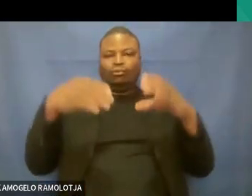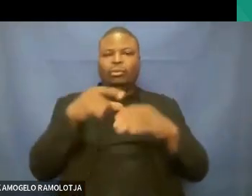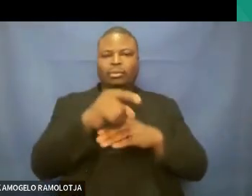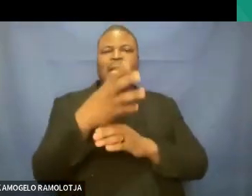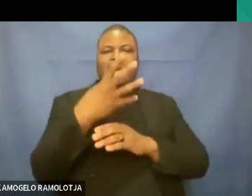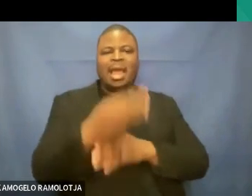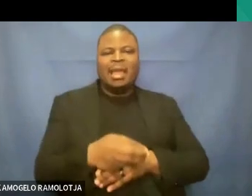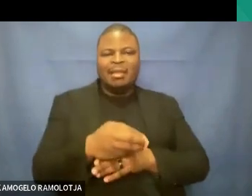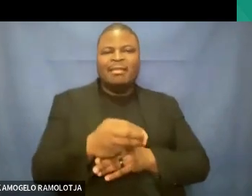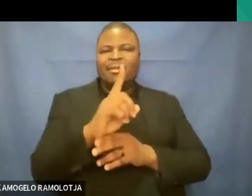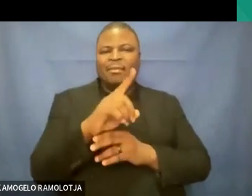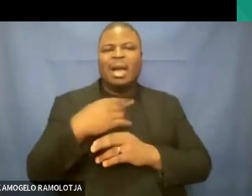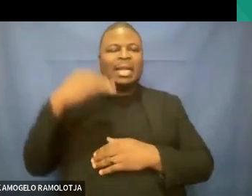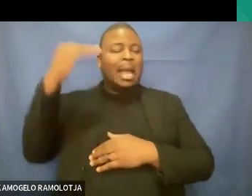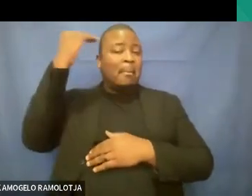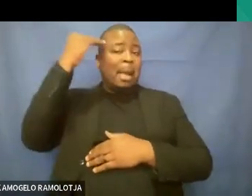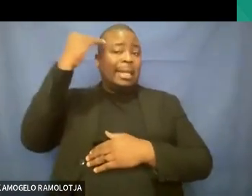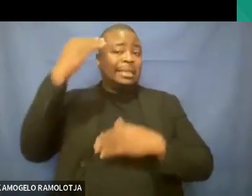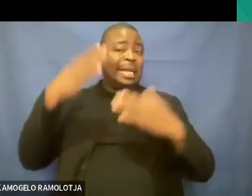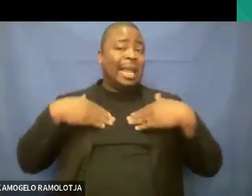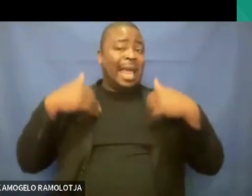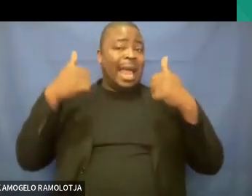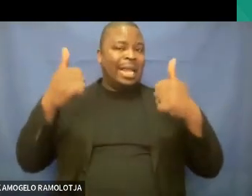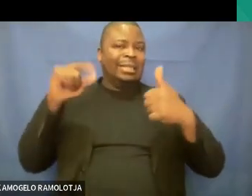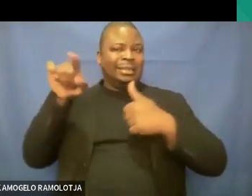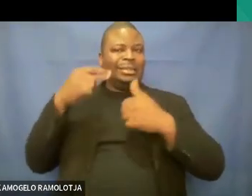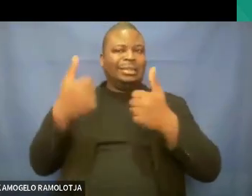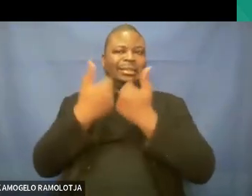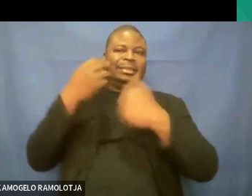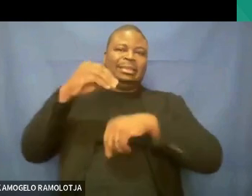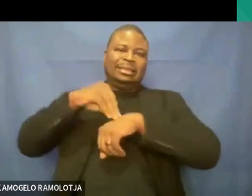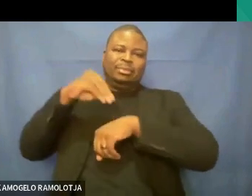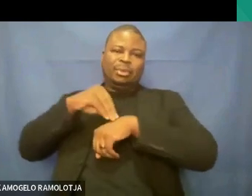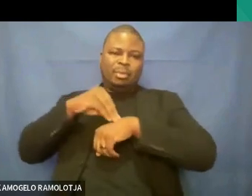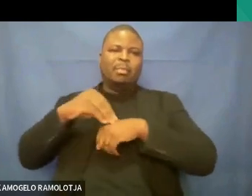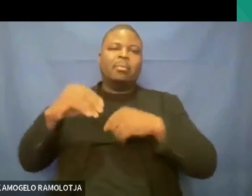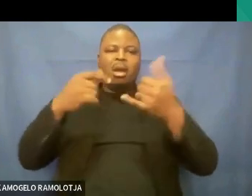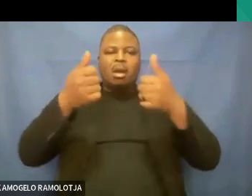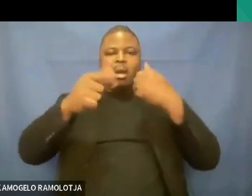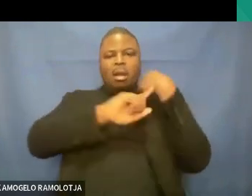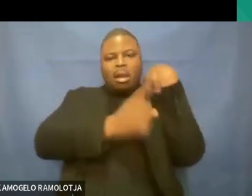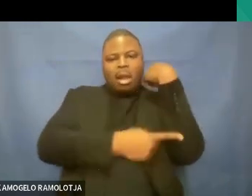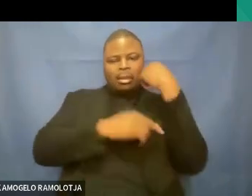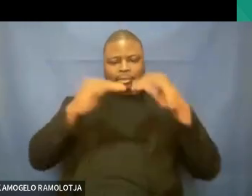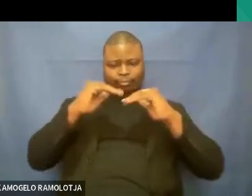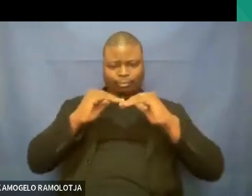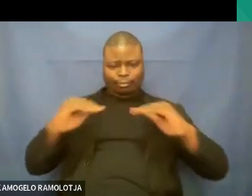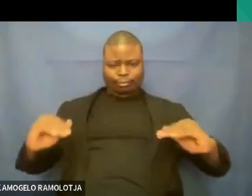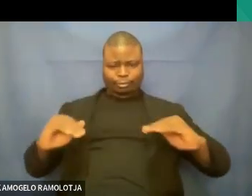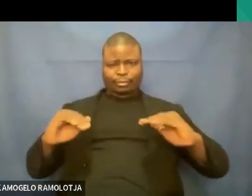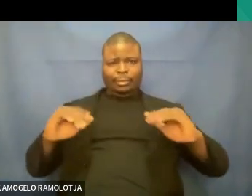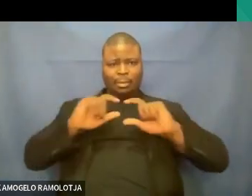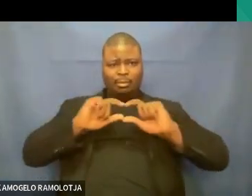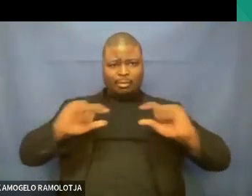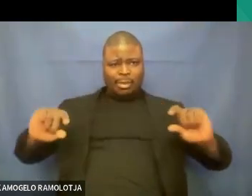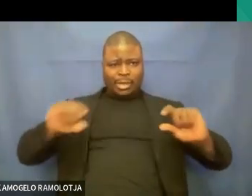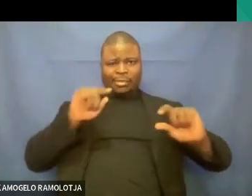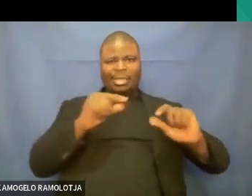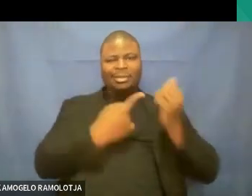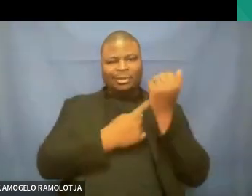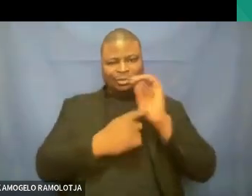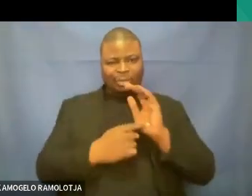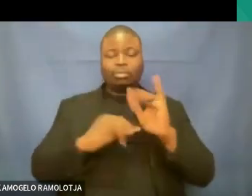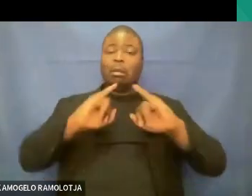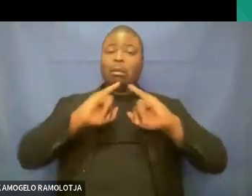issues of mental health, as in the last part, they show that they do have. And it basically